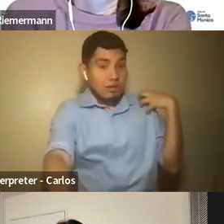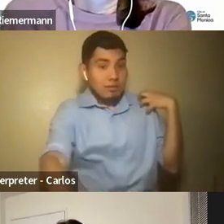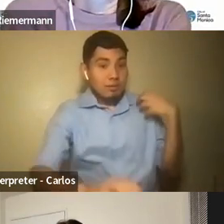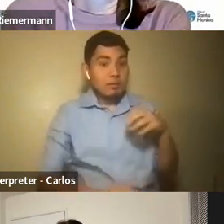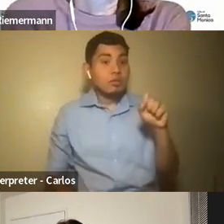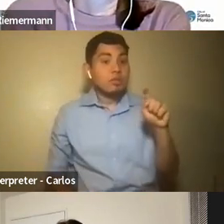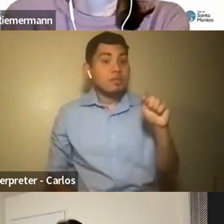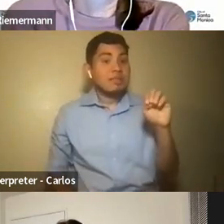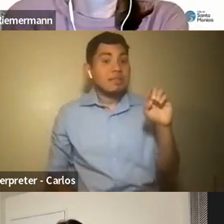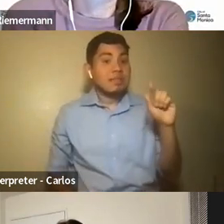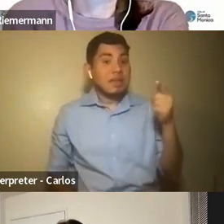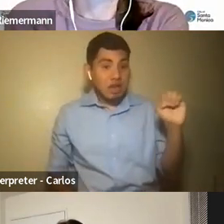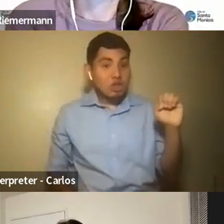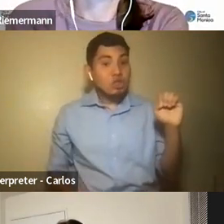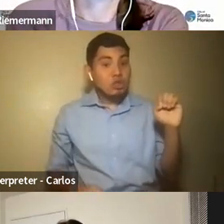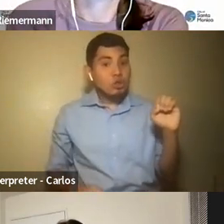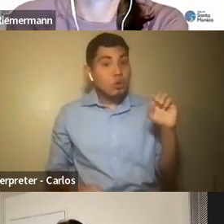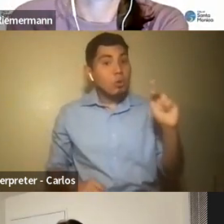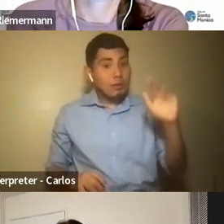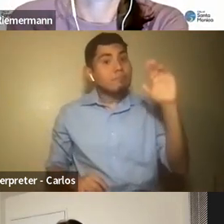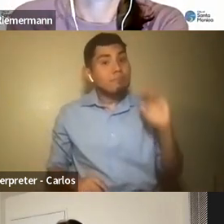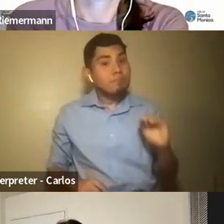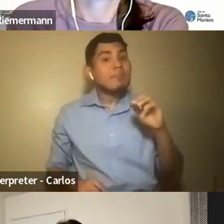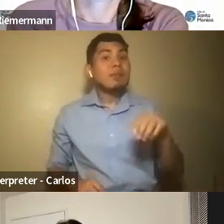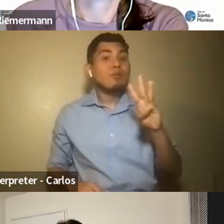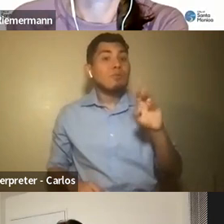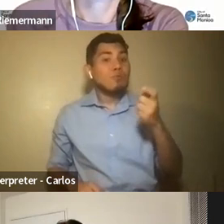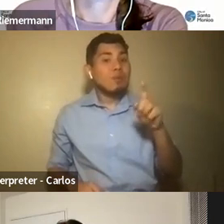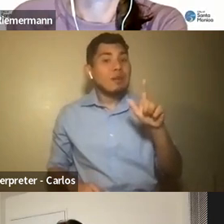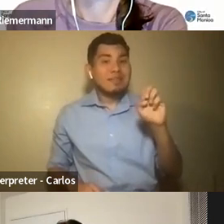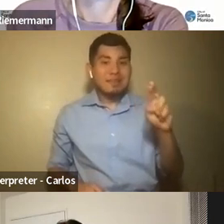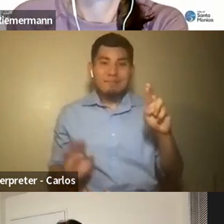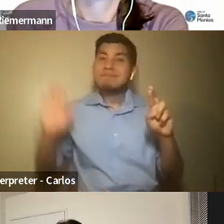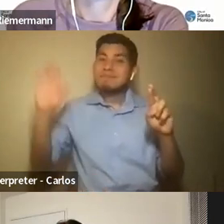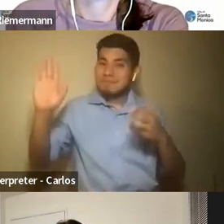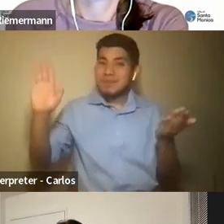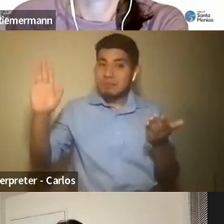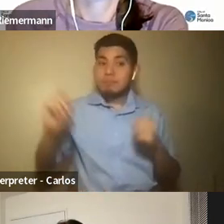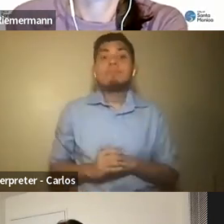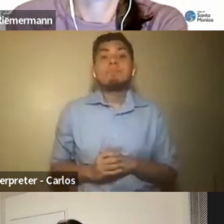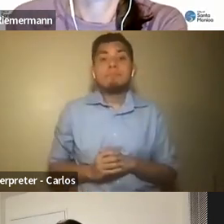Here. And Winnie Wexler here. And